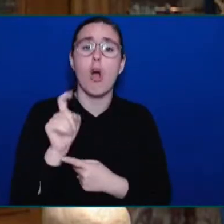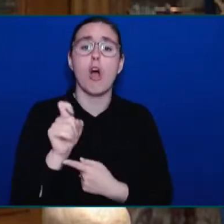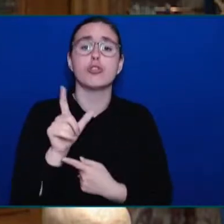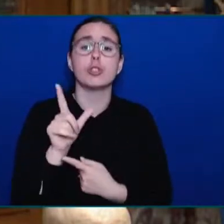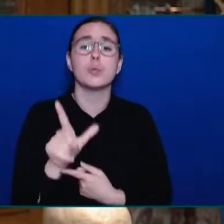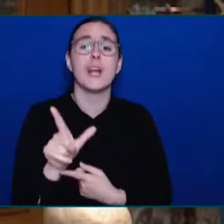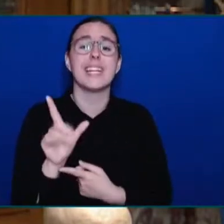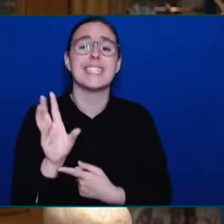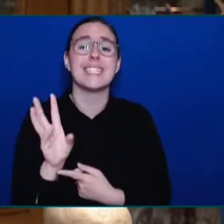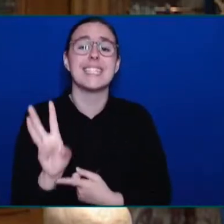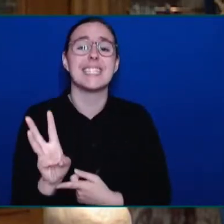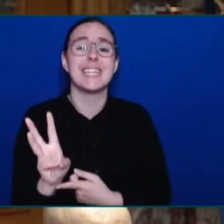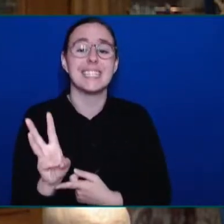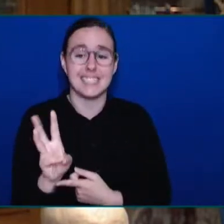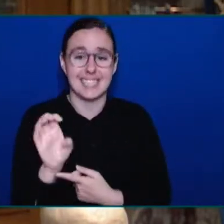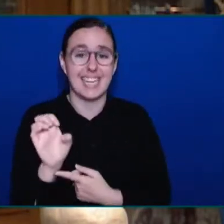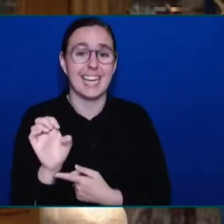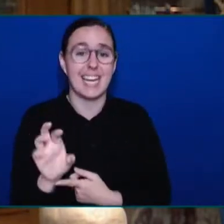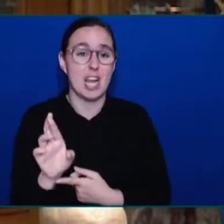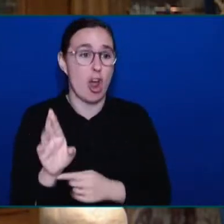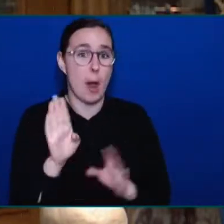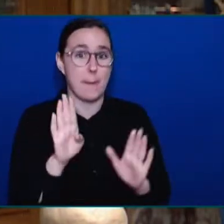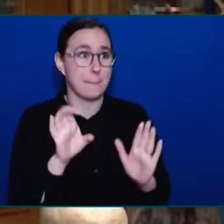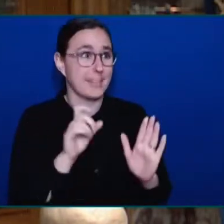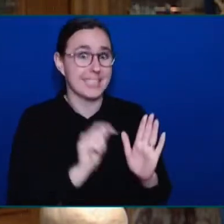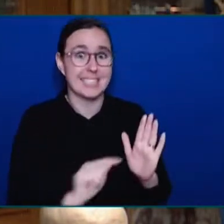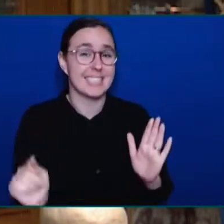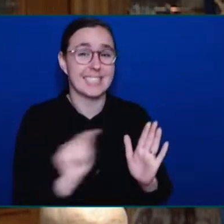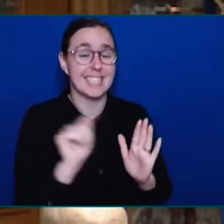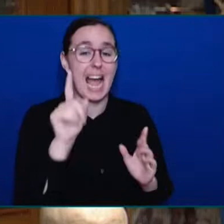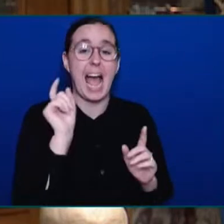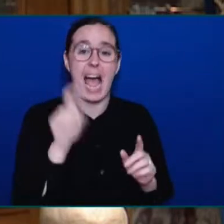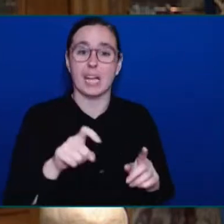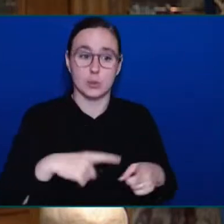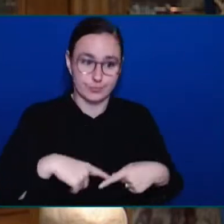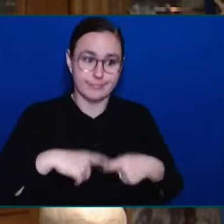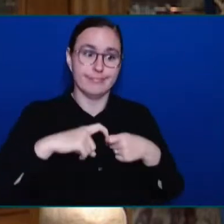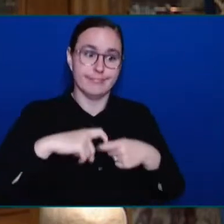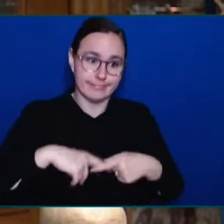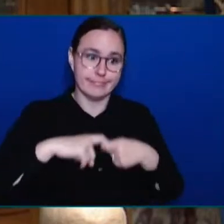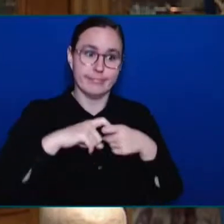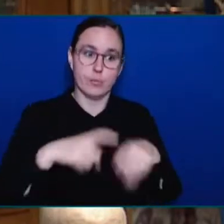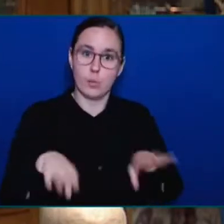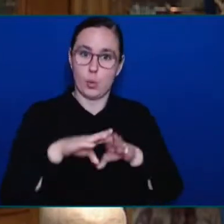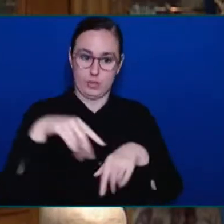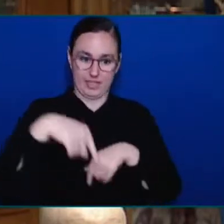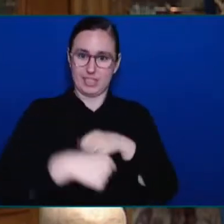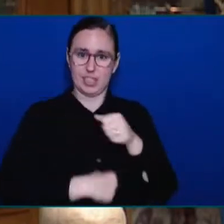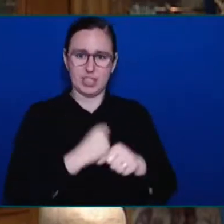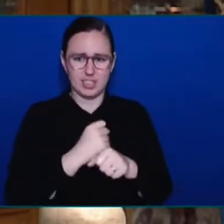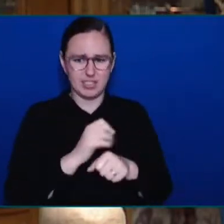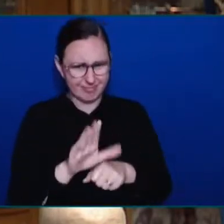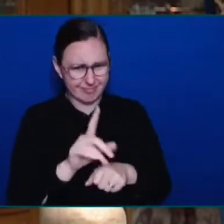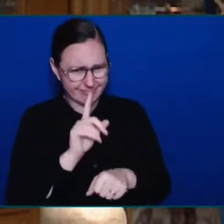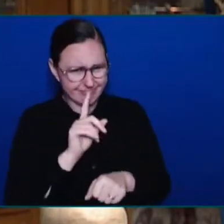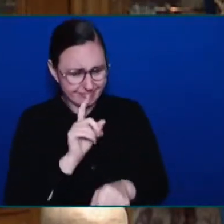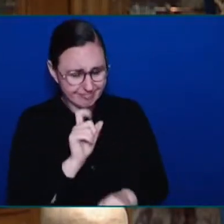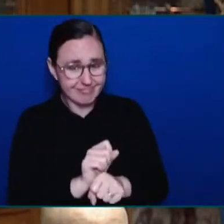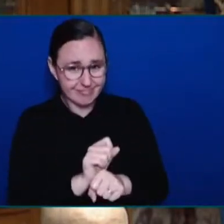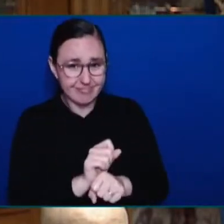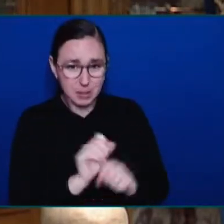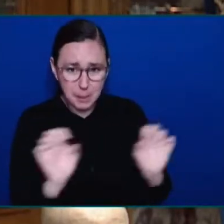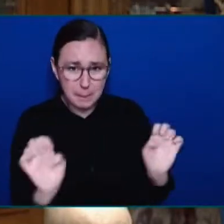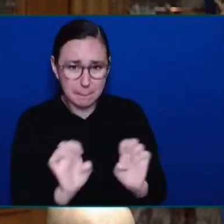crisis, and people are very concerned. But what we heard from people was not that they